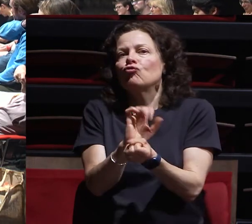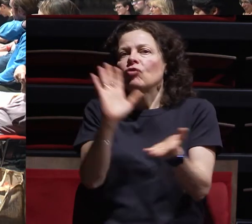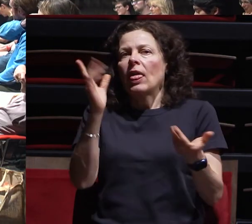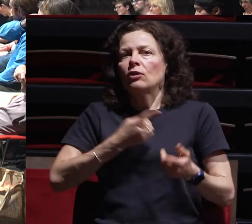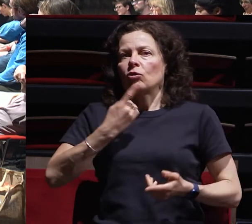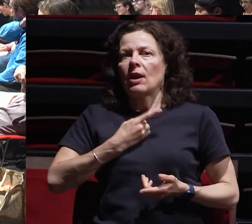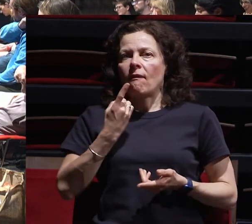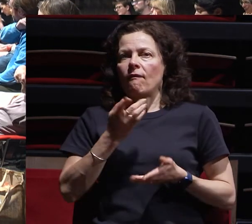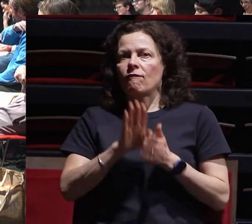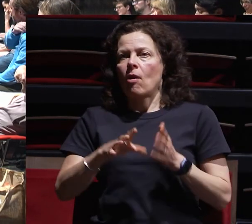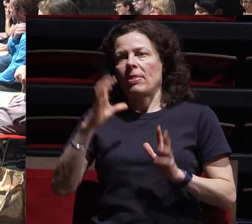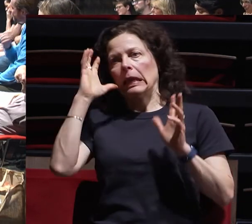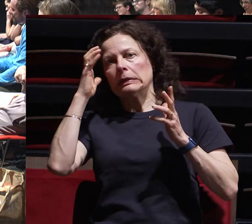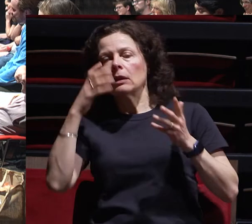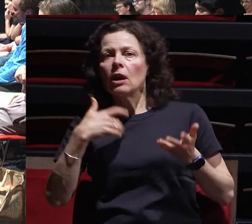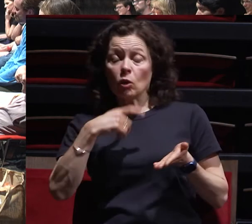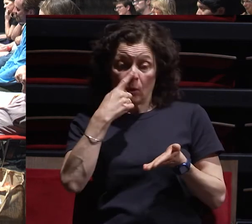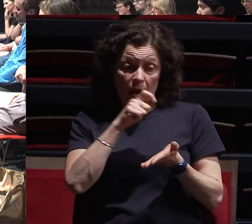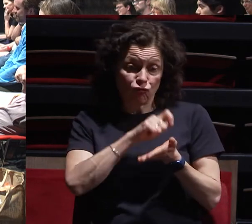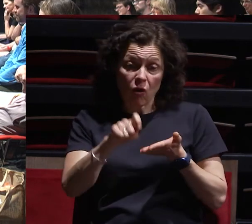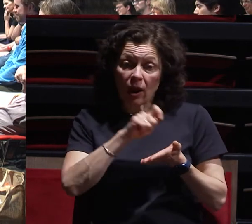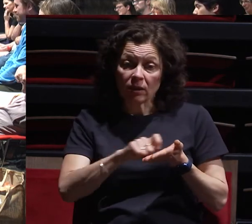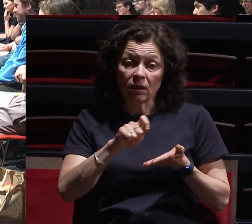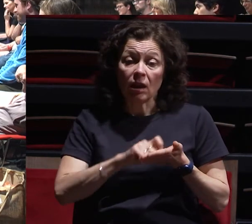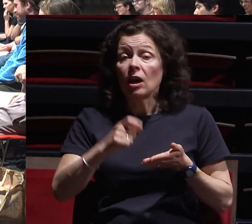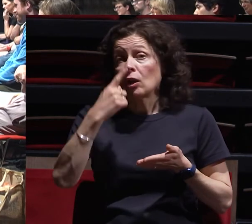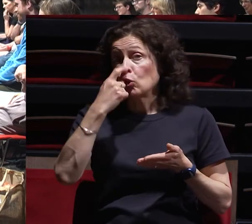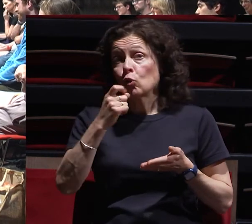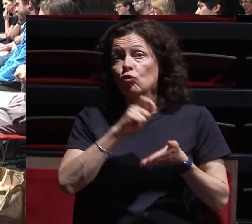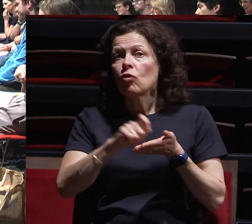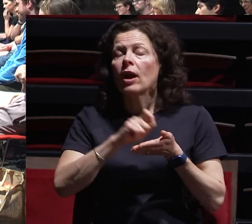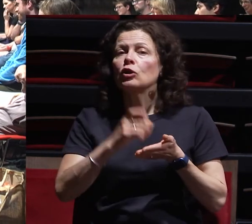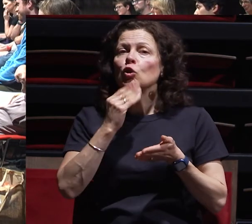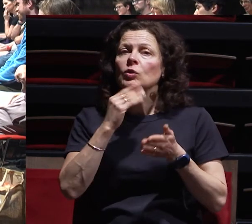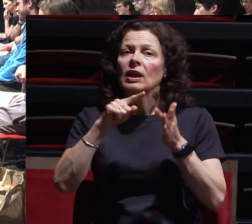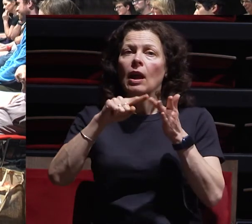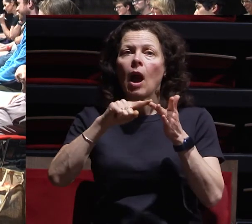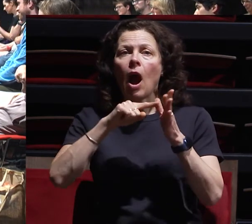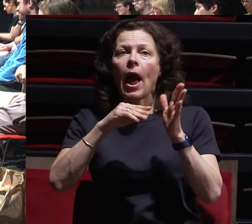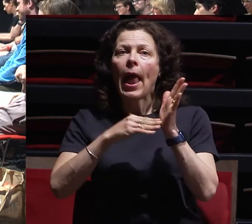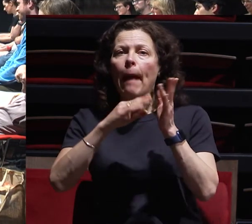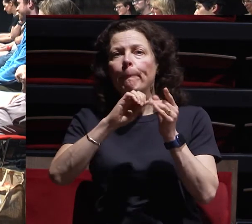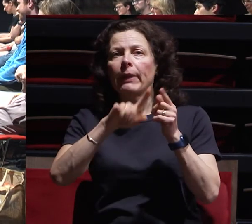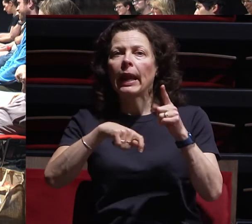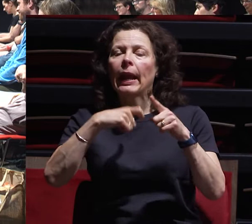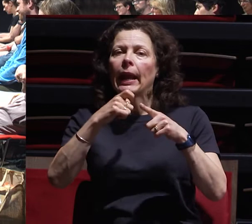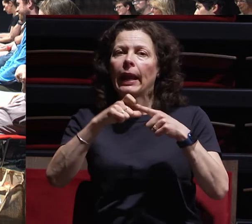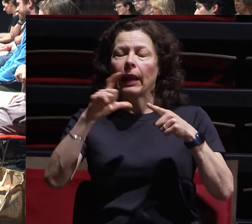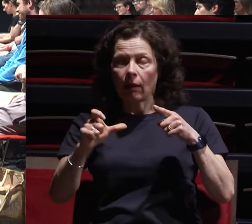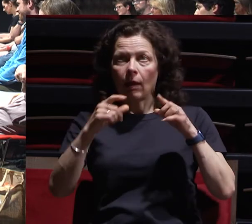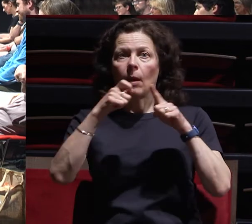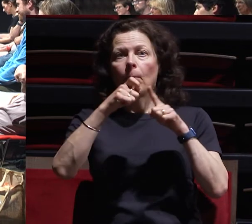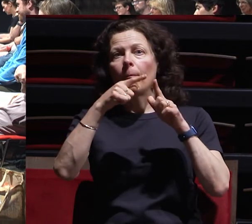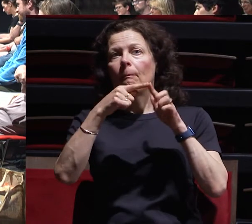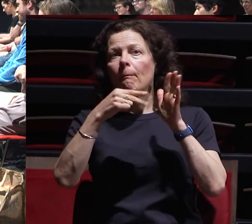need to release yourself from that anxiety, and you can write. You know, you can write in iambic pentameter. You know, you can